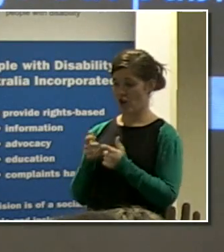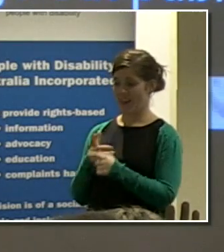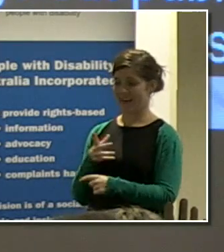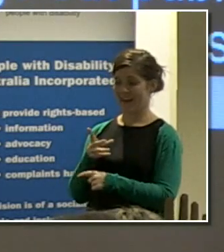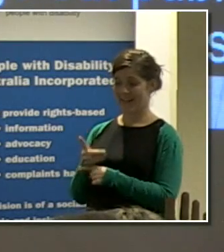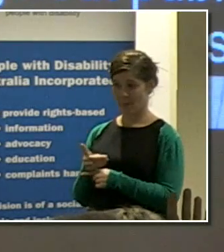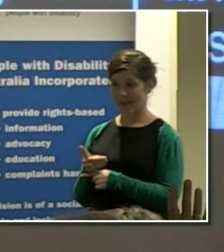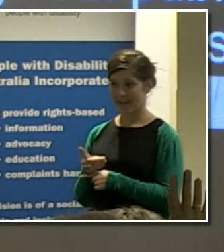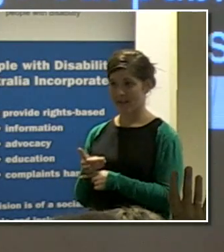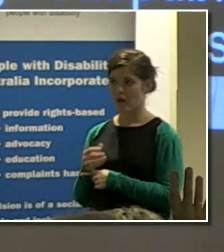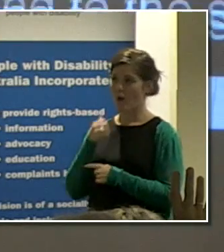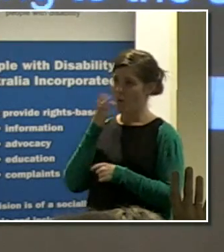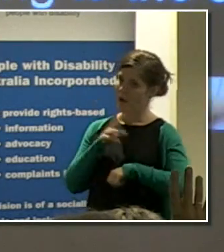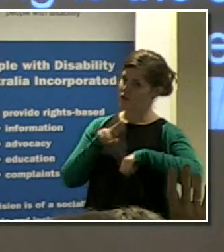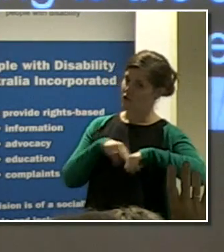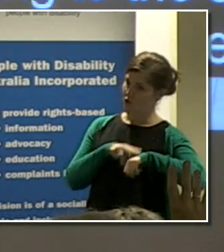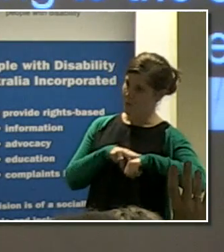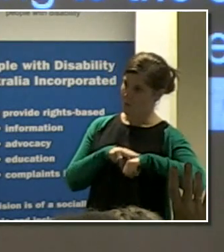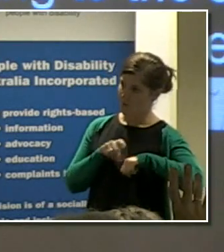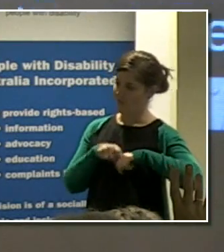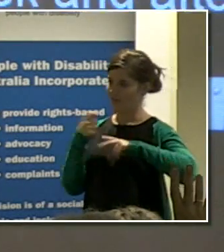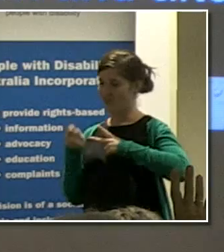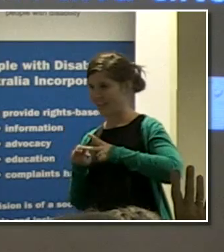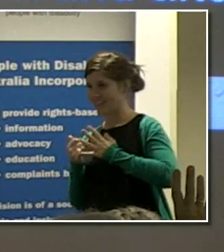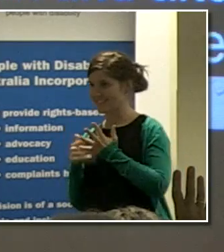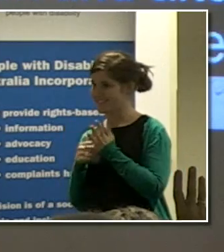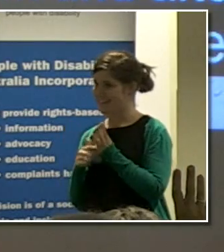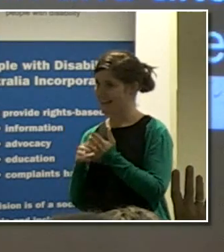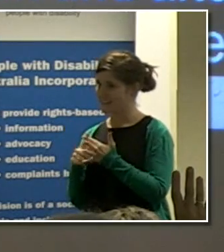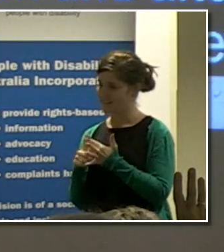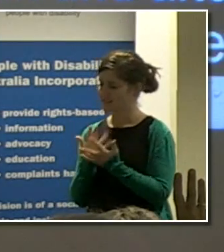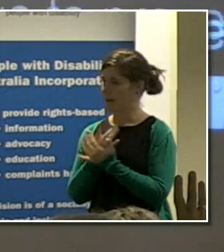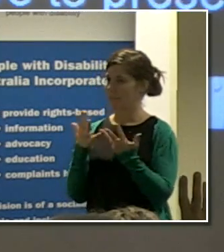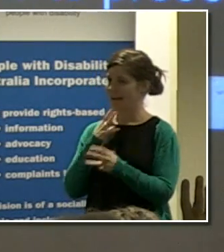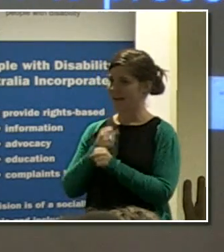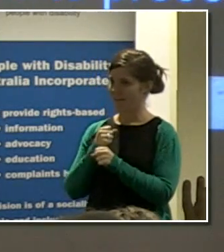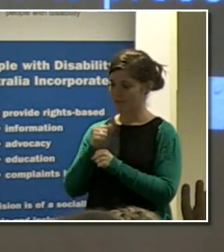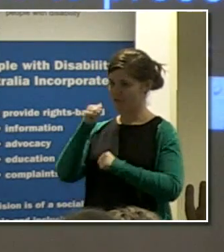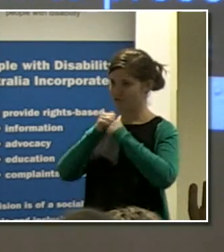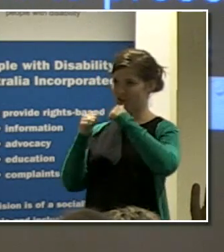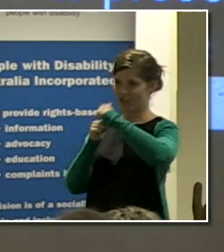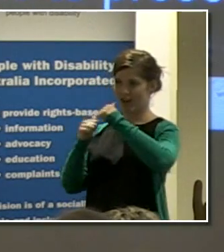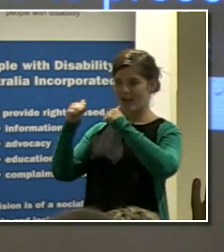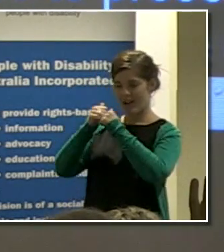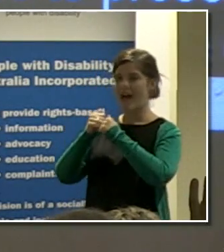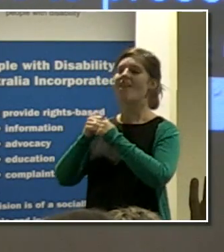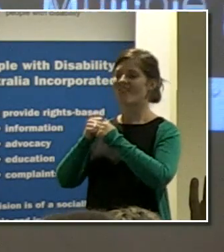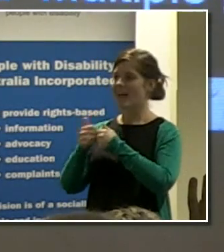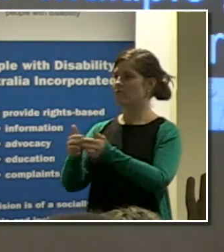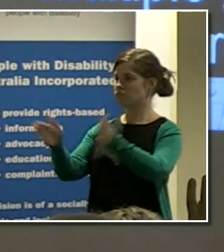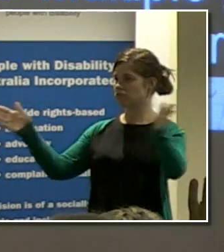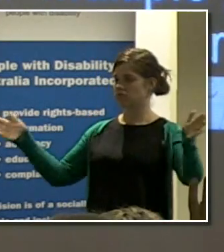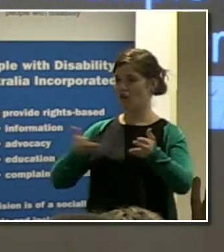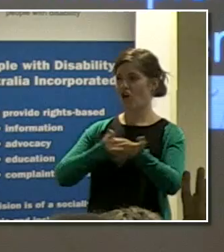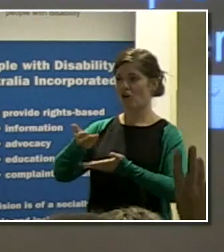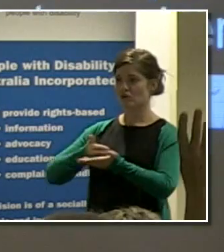have to present it, Commonwealth and states first, multiple governance structures here. We'll then come out for a wider consultation on that,